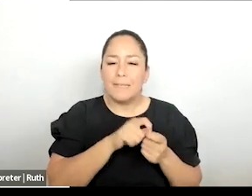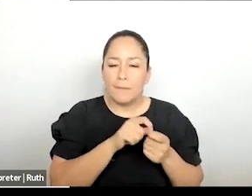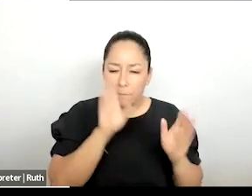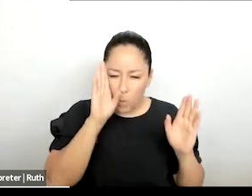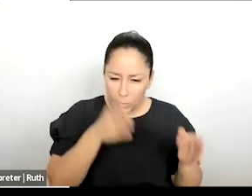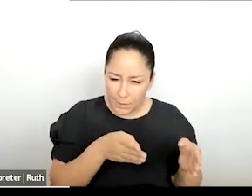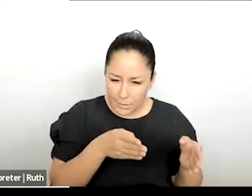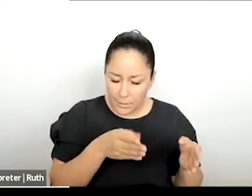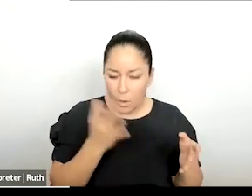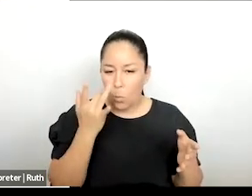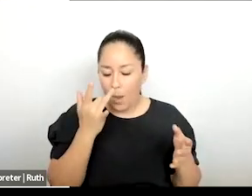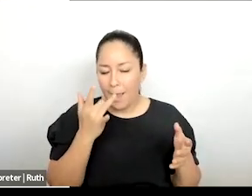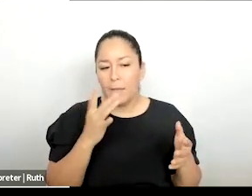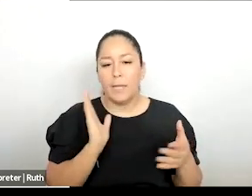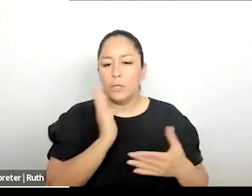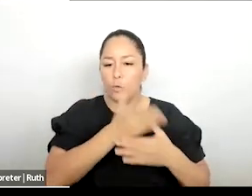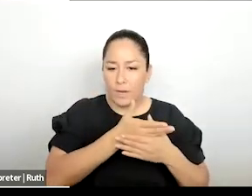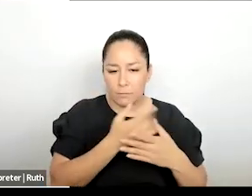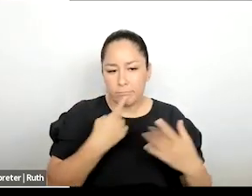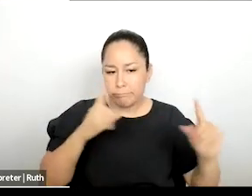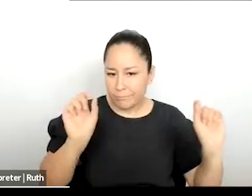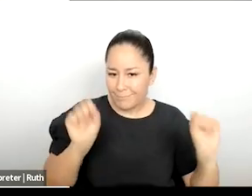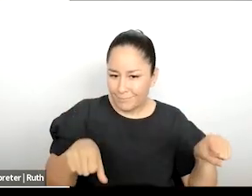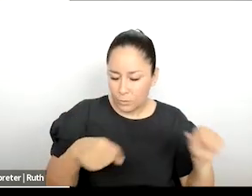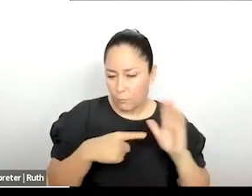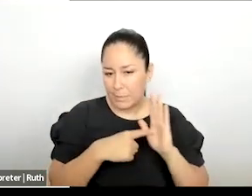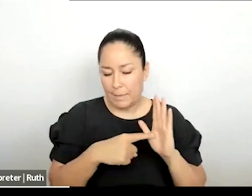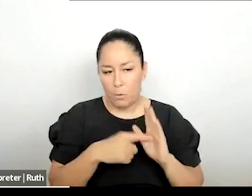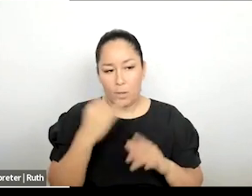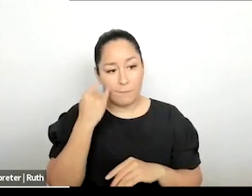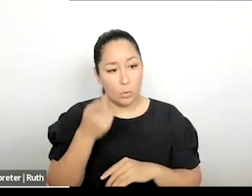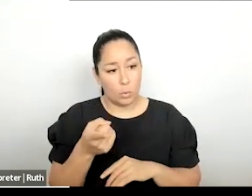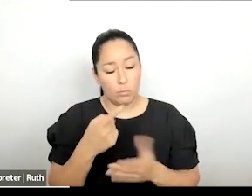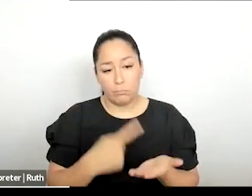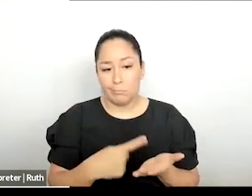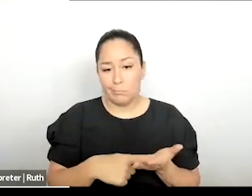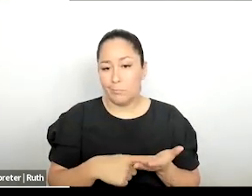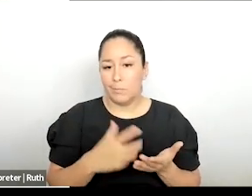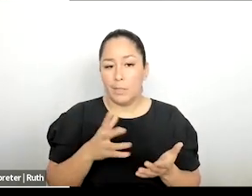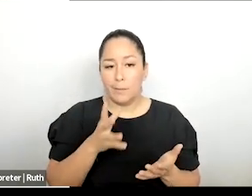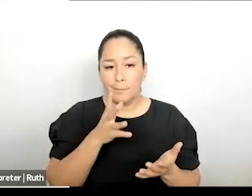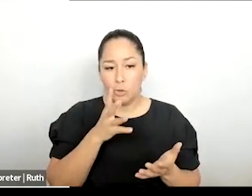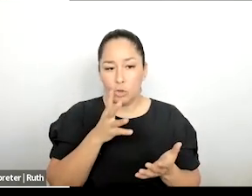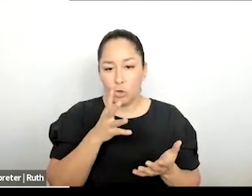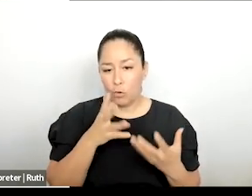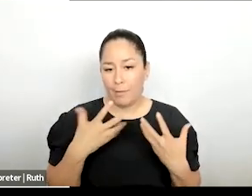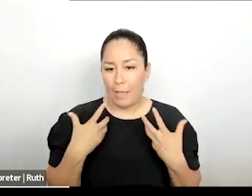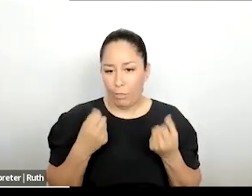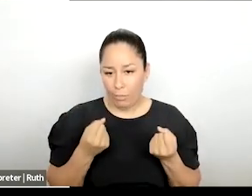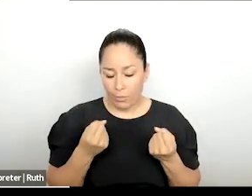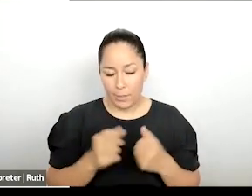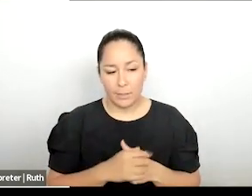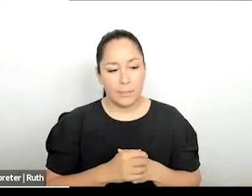your interventions can be effective. So for example, if you are addressing maternal health, just as an example,